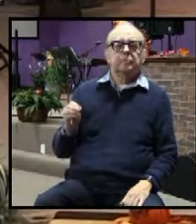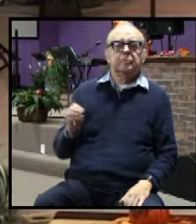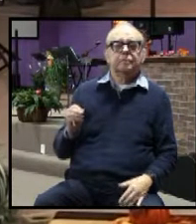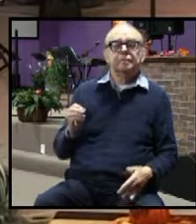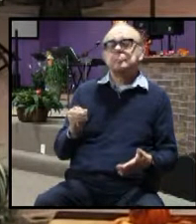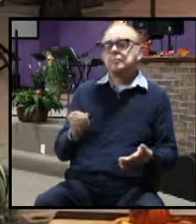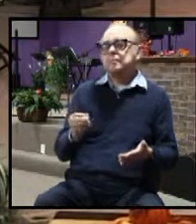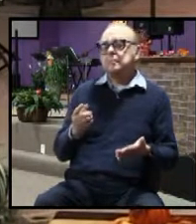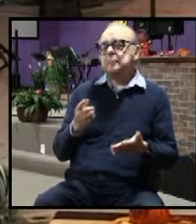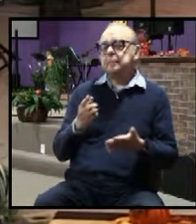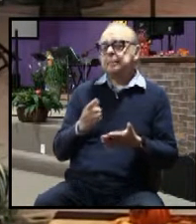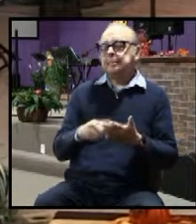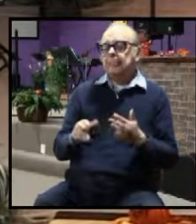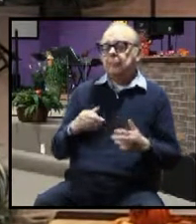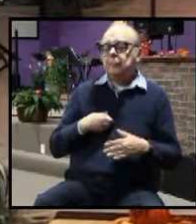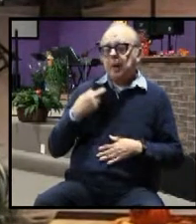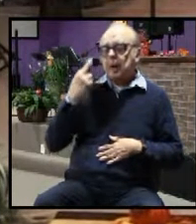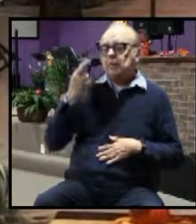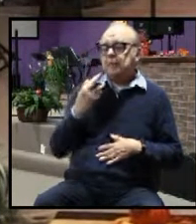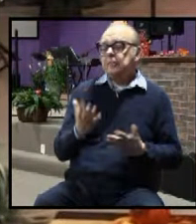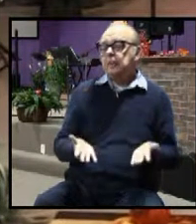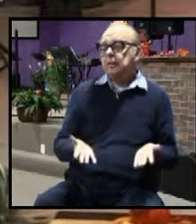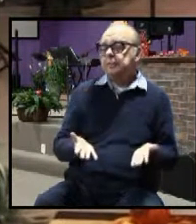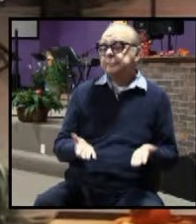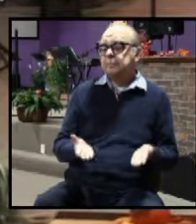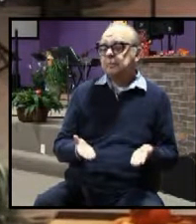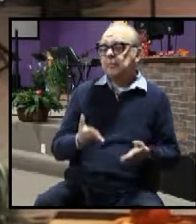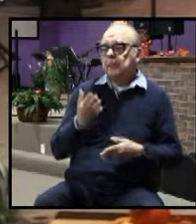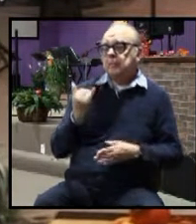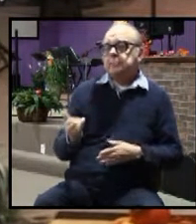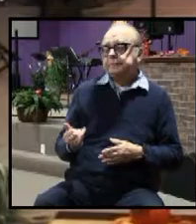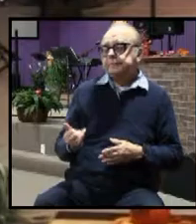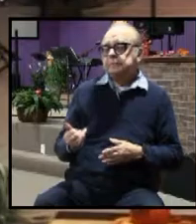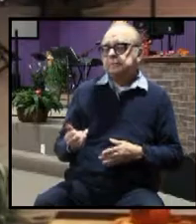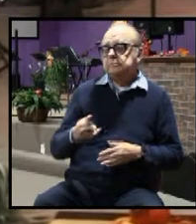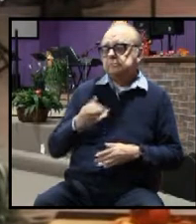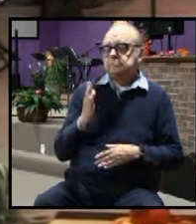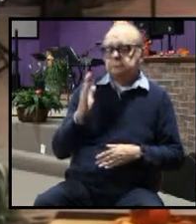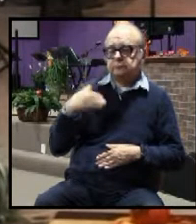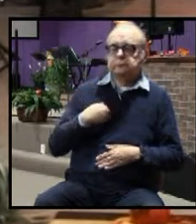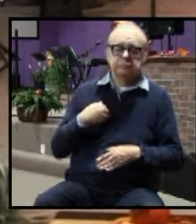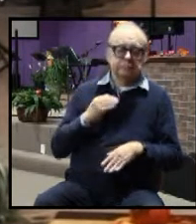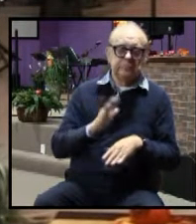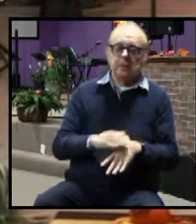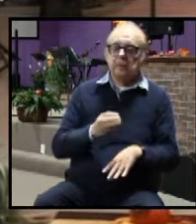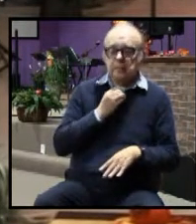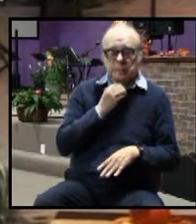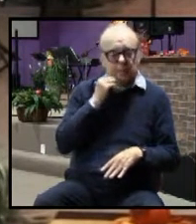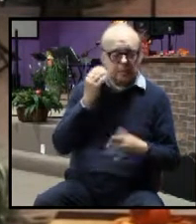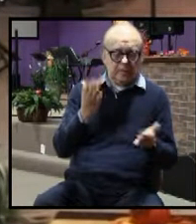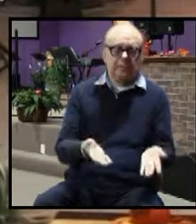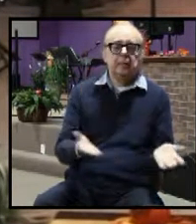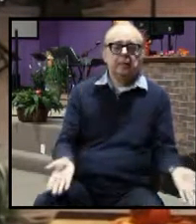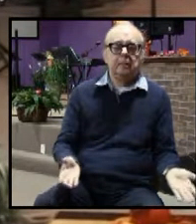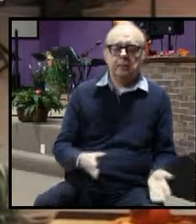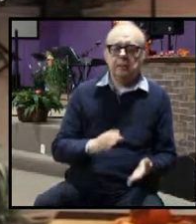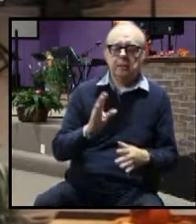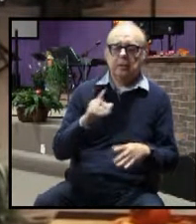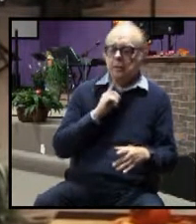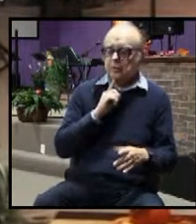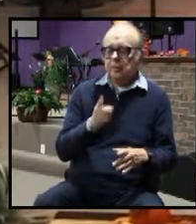So what's my purpose here? Because God, you haven't called me home, you've left me